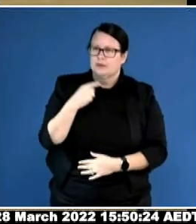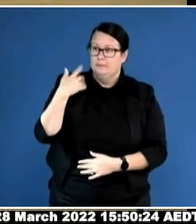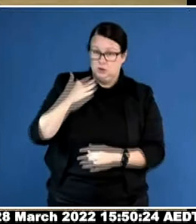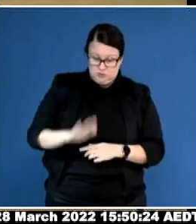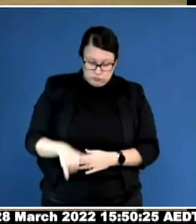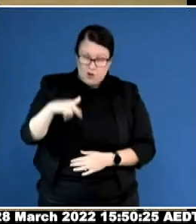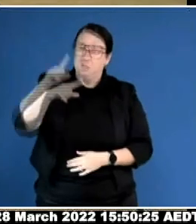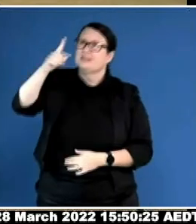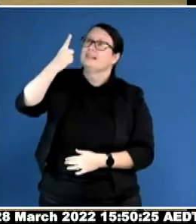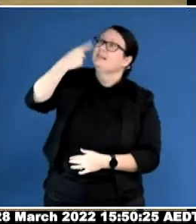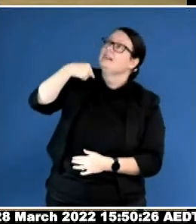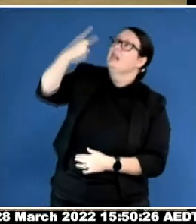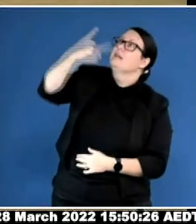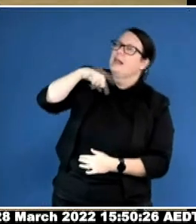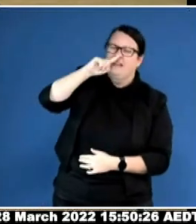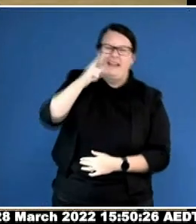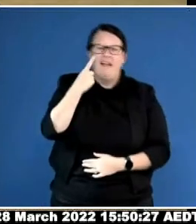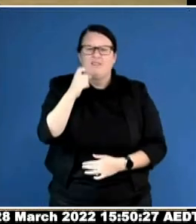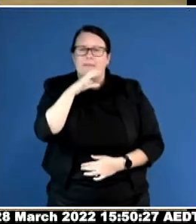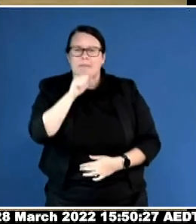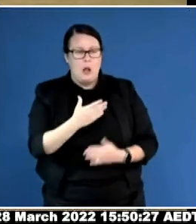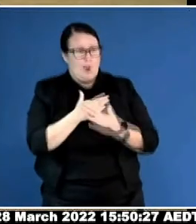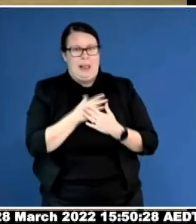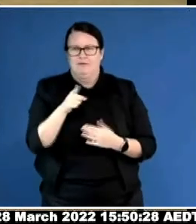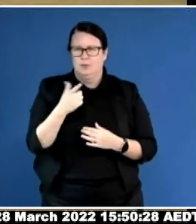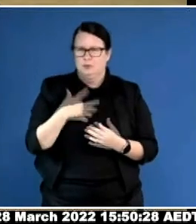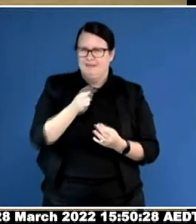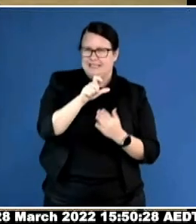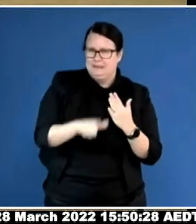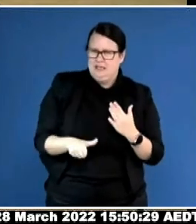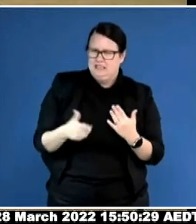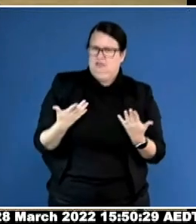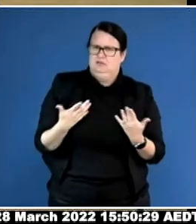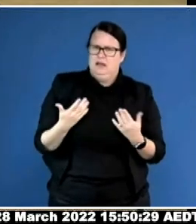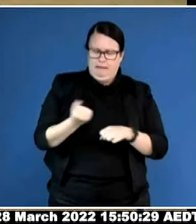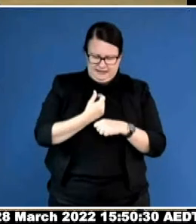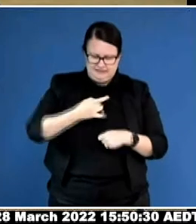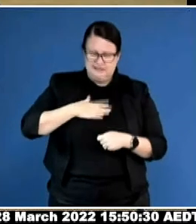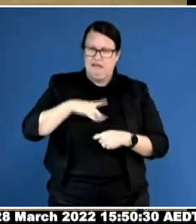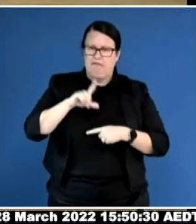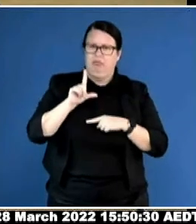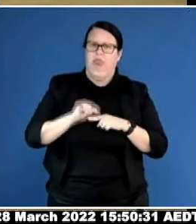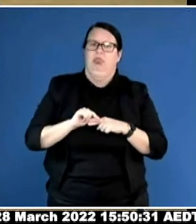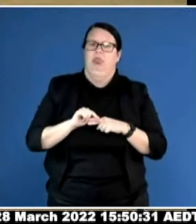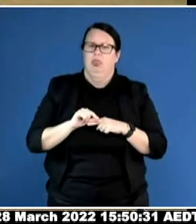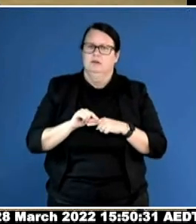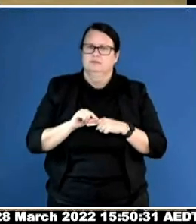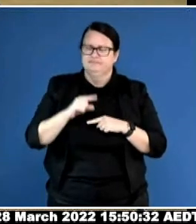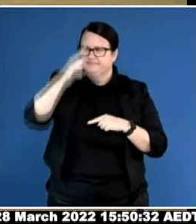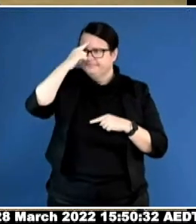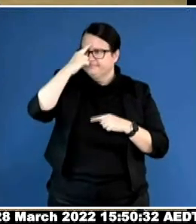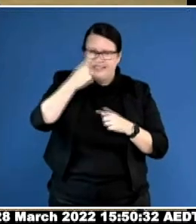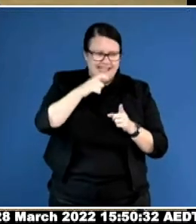to find a guy who will love you because you have a disability, it really impacts the way you feel about yourself, the disability, and your